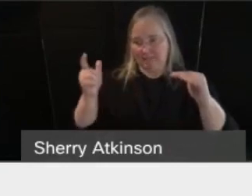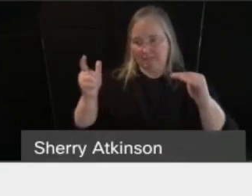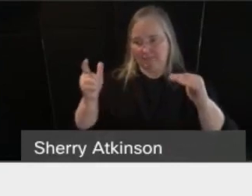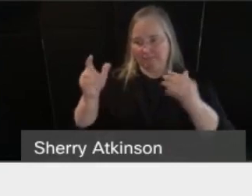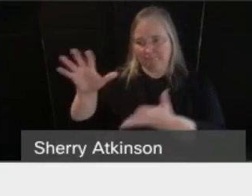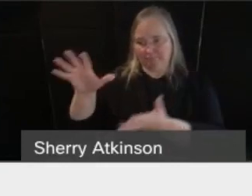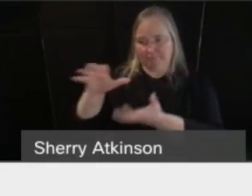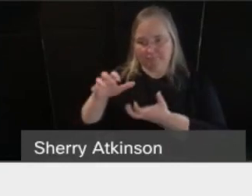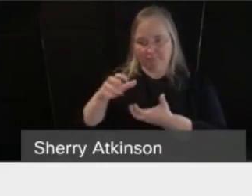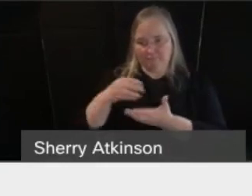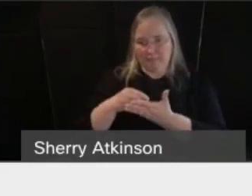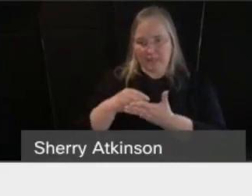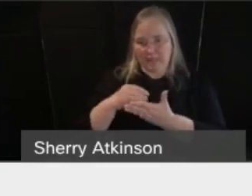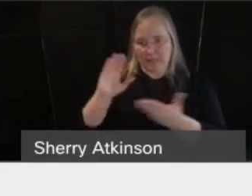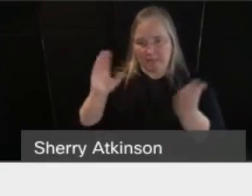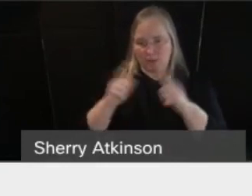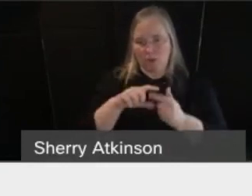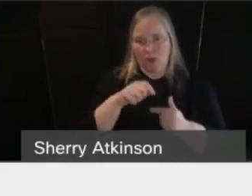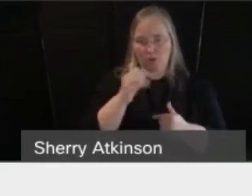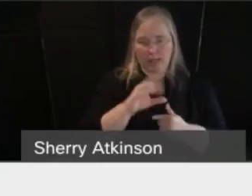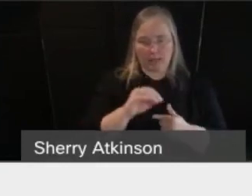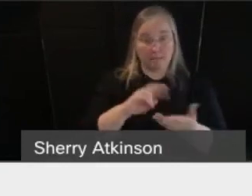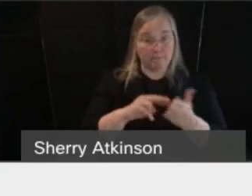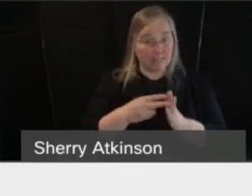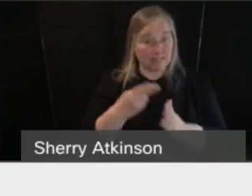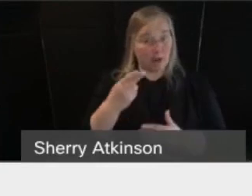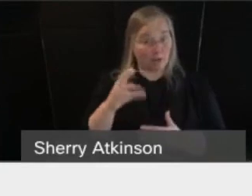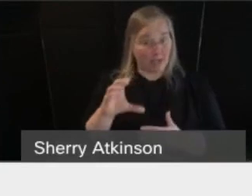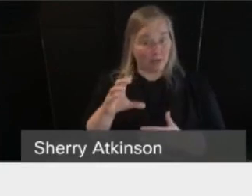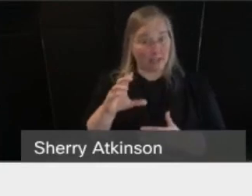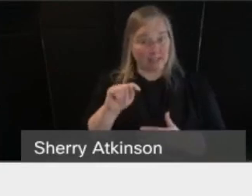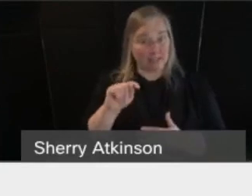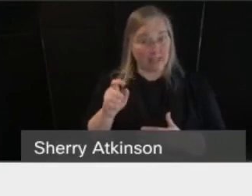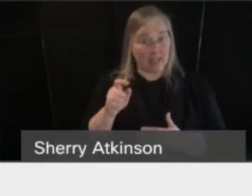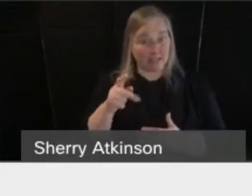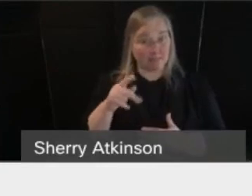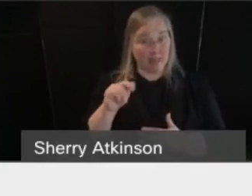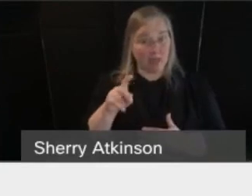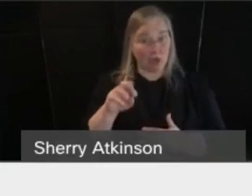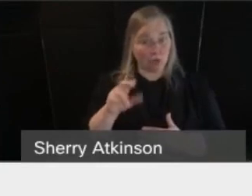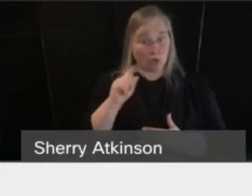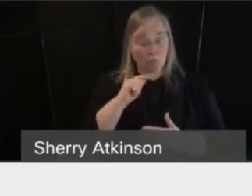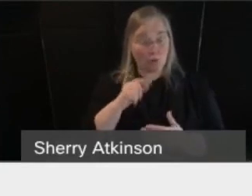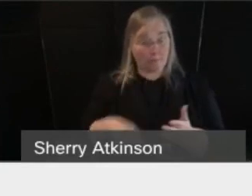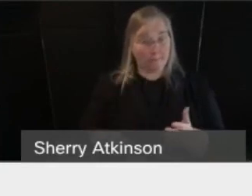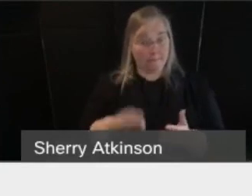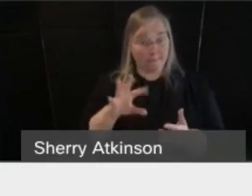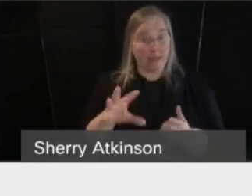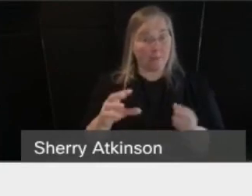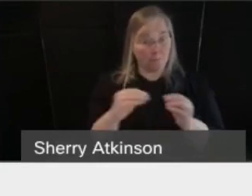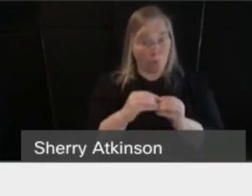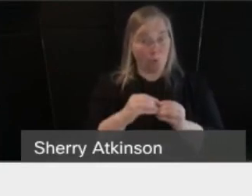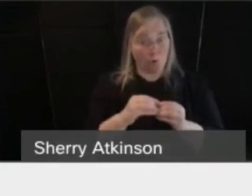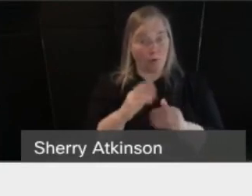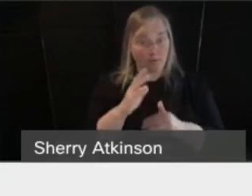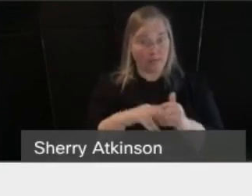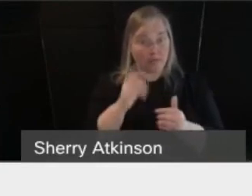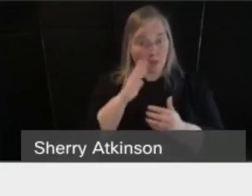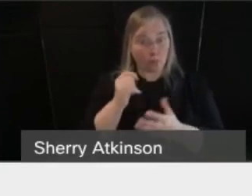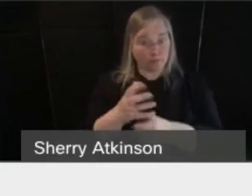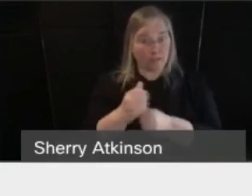that Howard County taxpayers will be paying more than they're receiving back. I just didn't know if that had been quantified in any